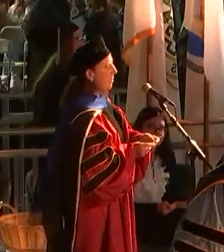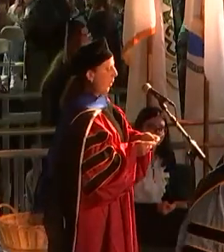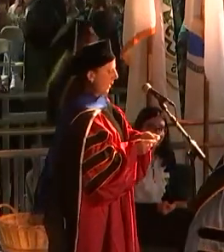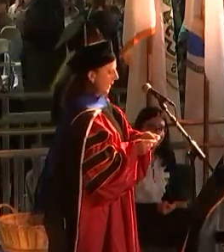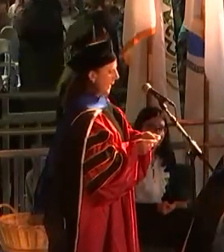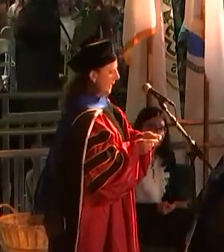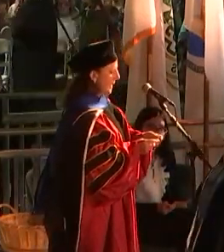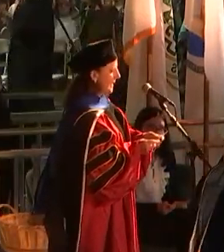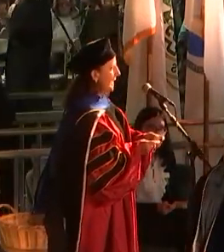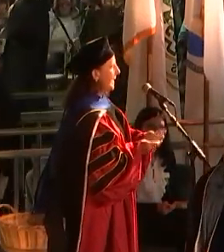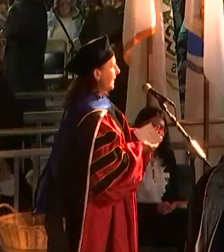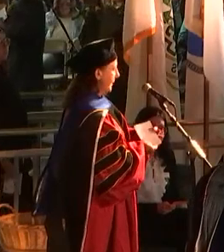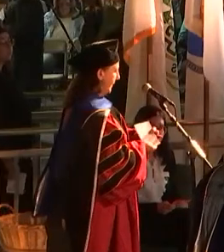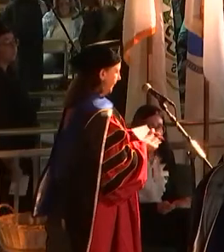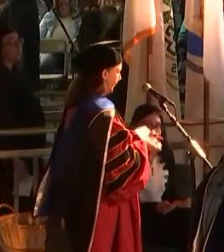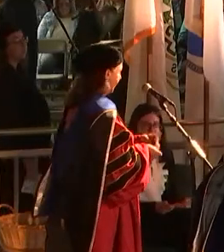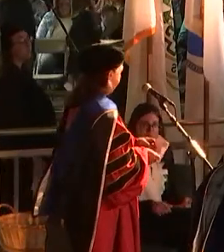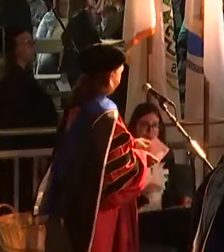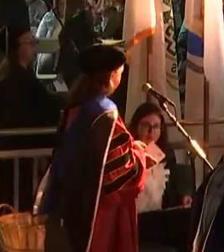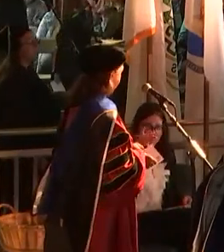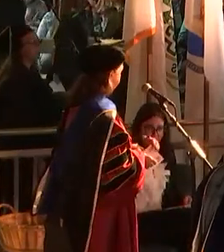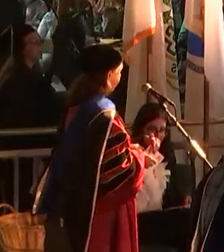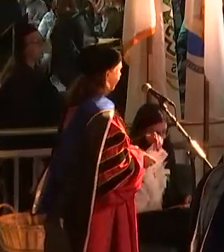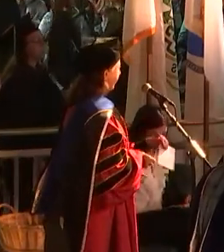Samantha Pauline Dean.